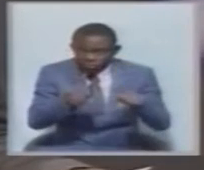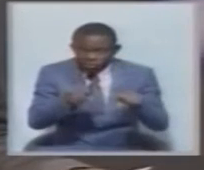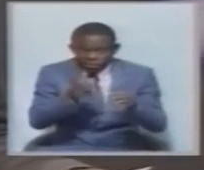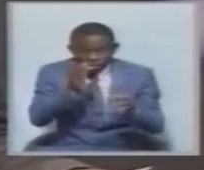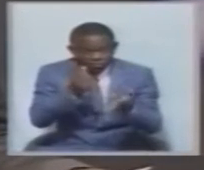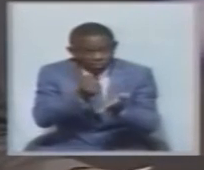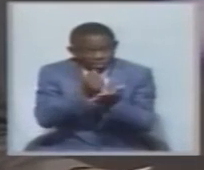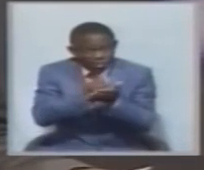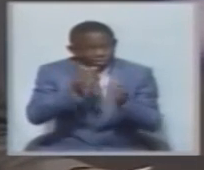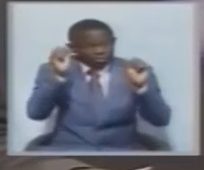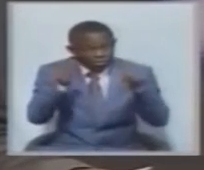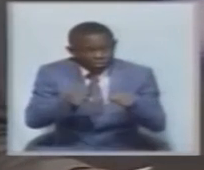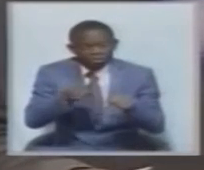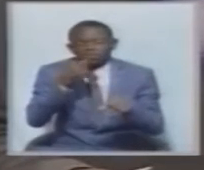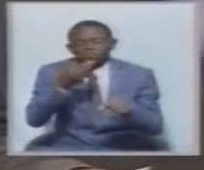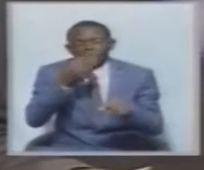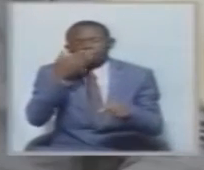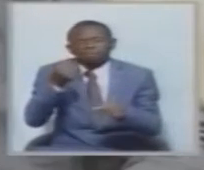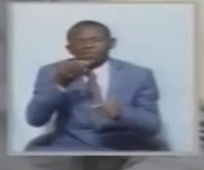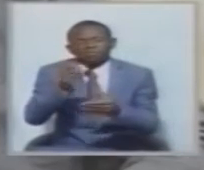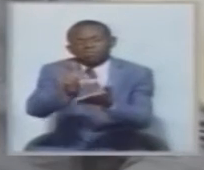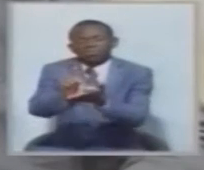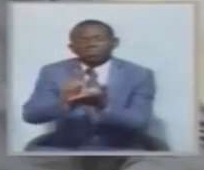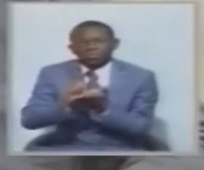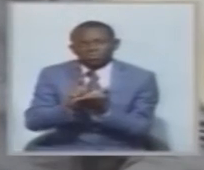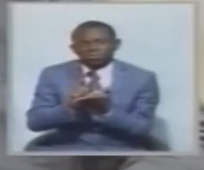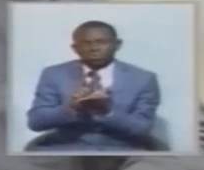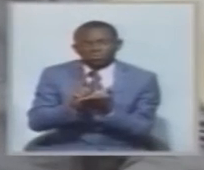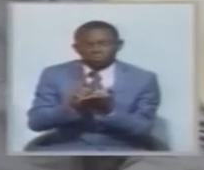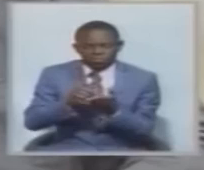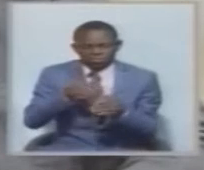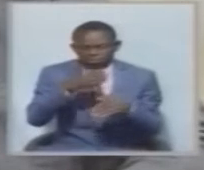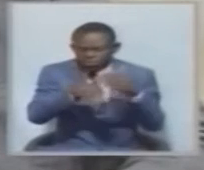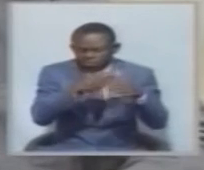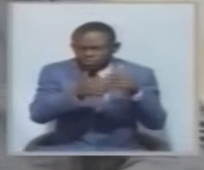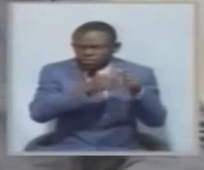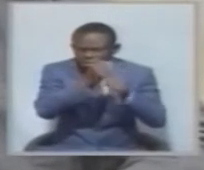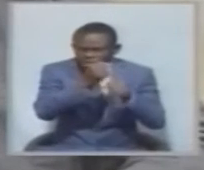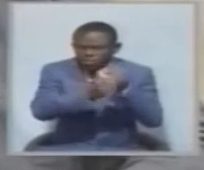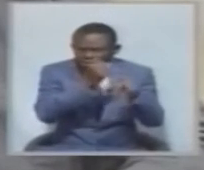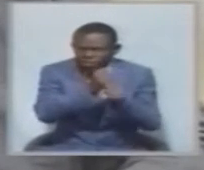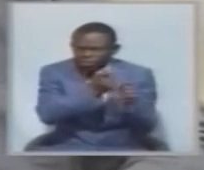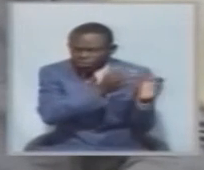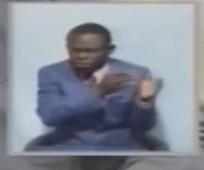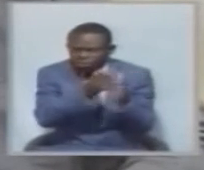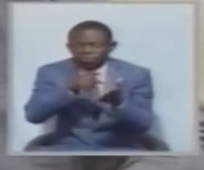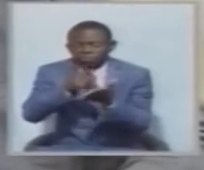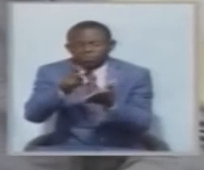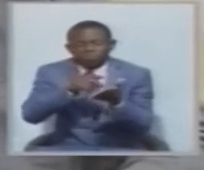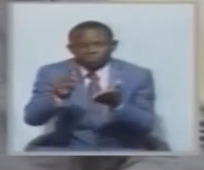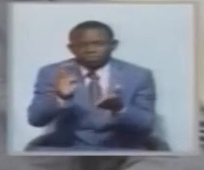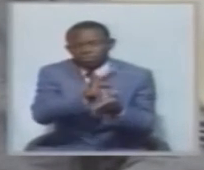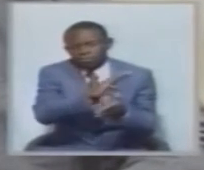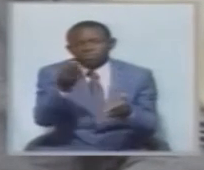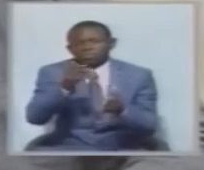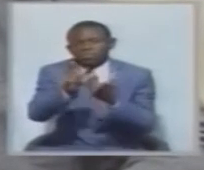interest rates and try and see that in the long run we are able to repay back these loans. So that's the way we undertake the loans, apart